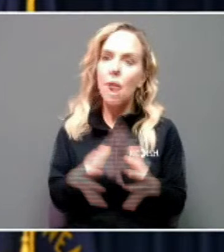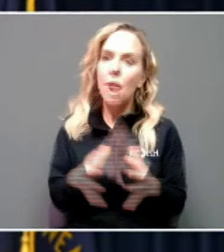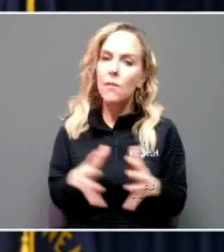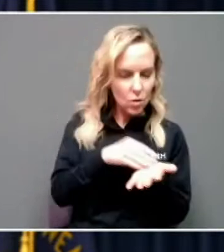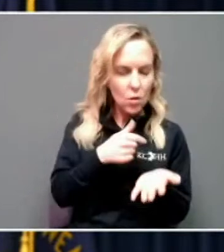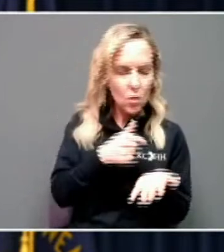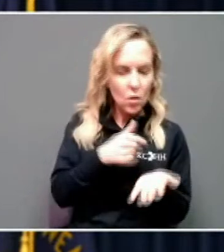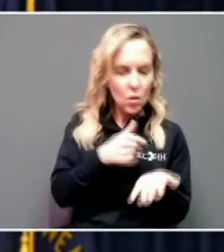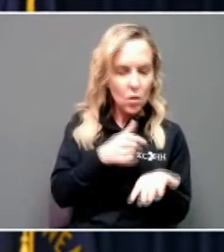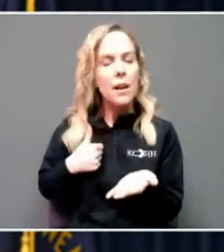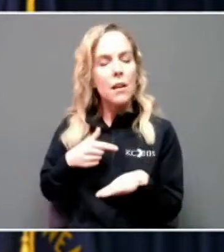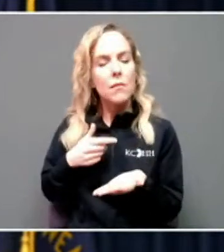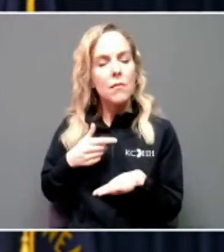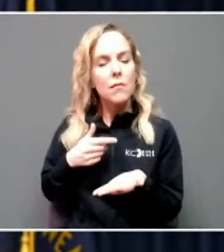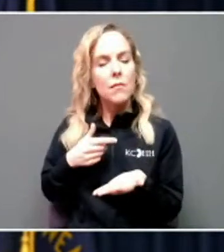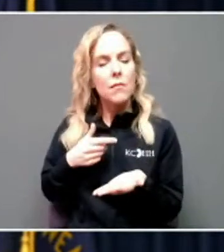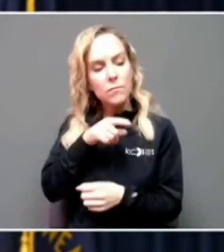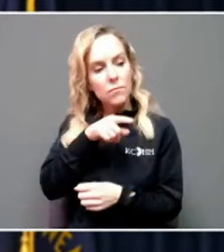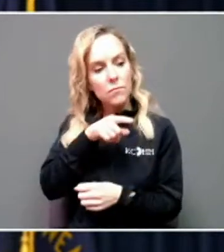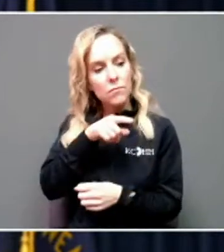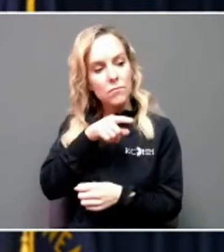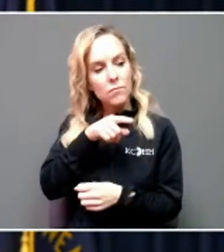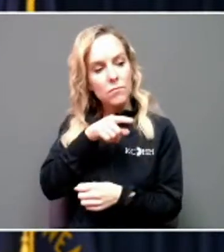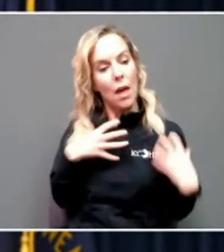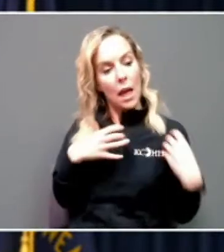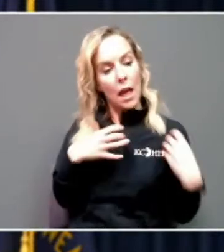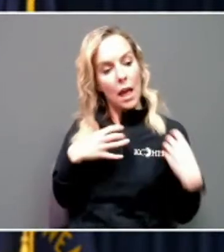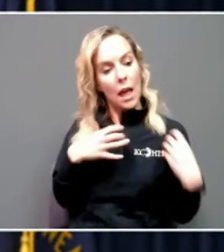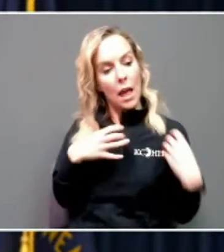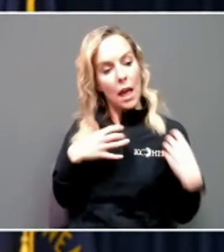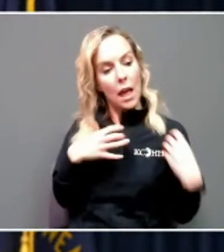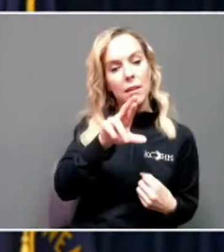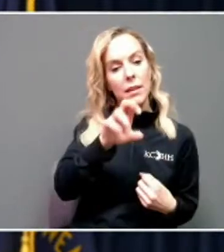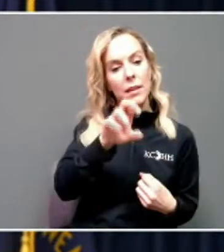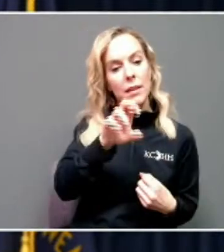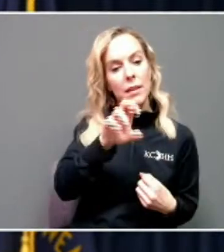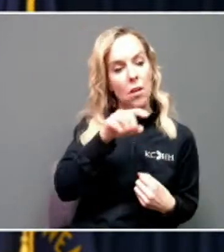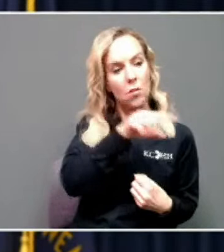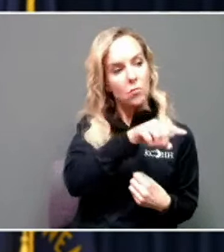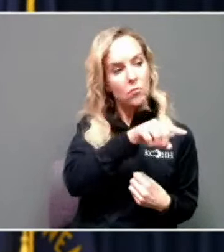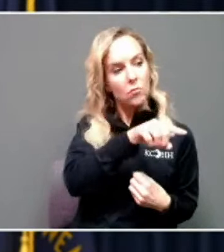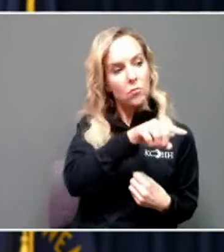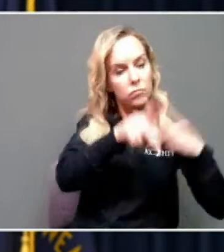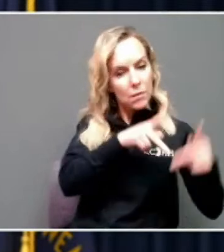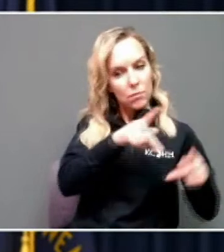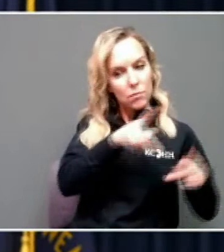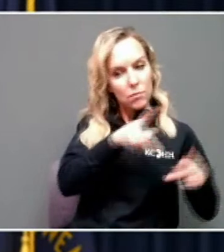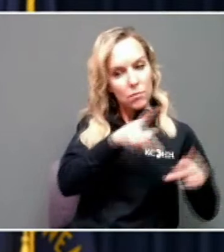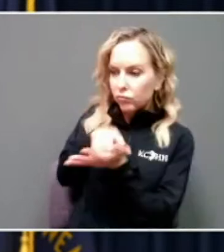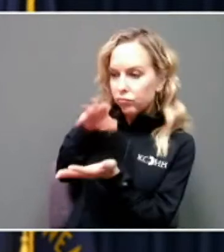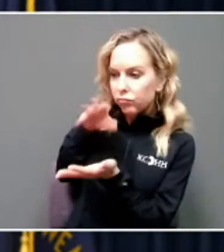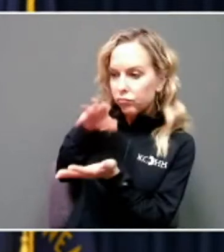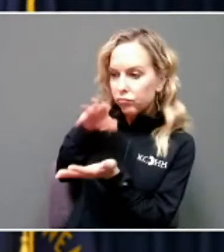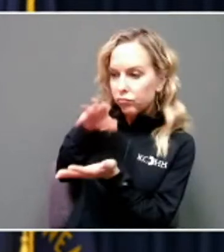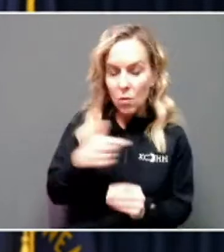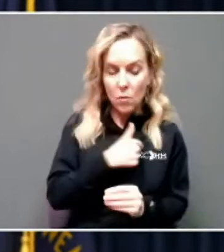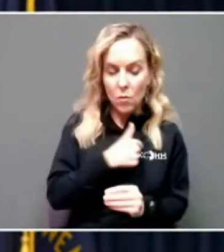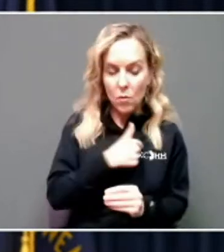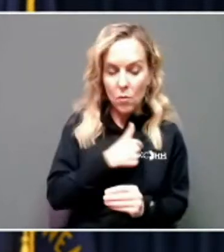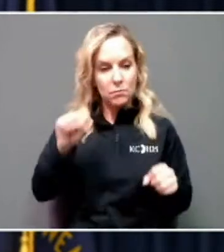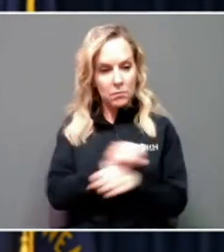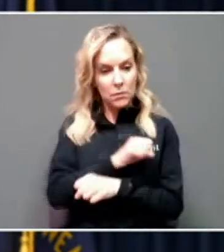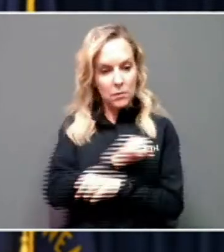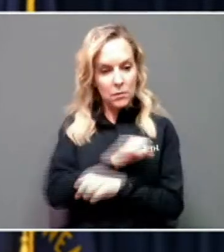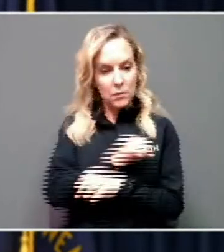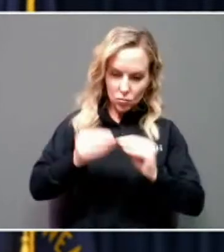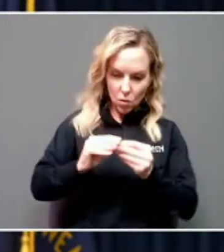committed healthcare infrastructure working on it. I do not believe that we have any solid number of overall